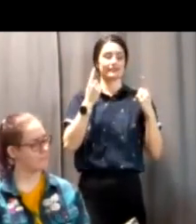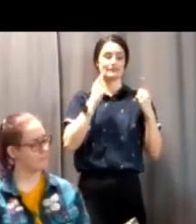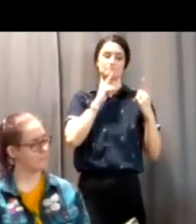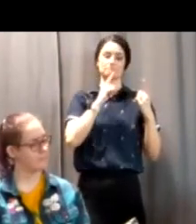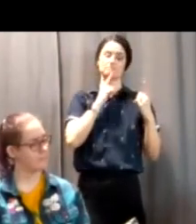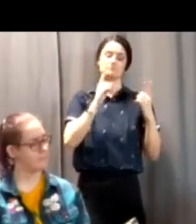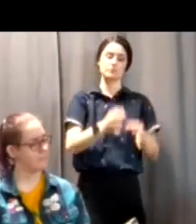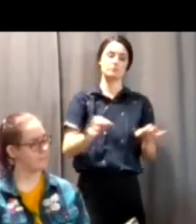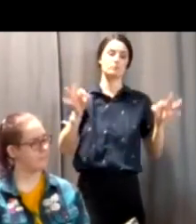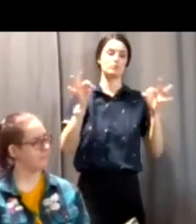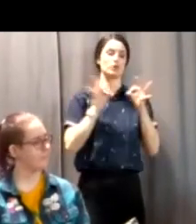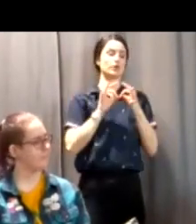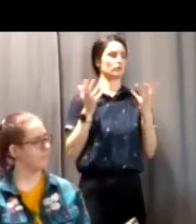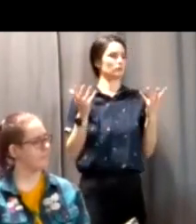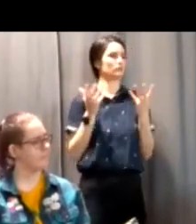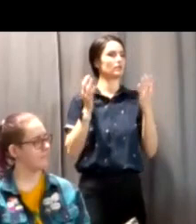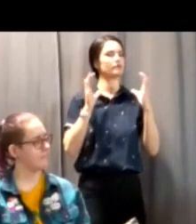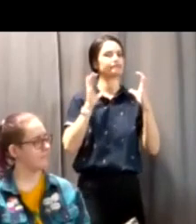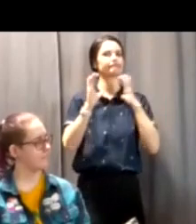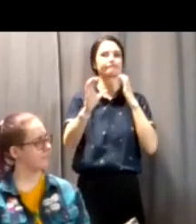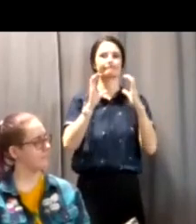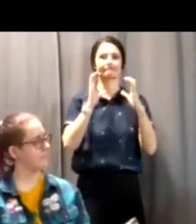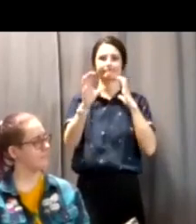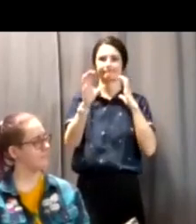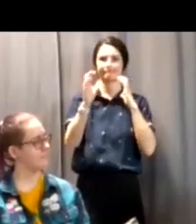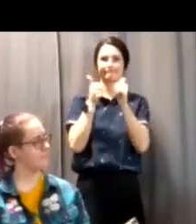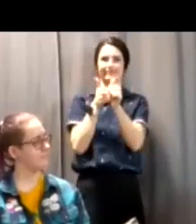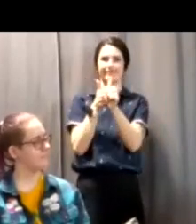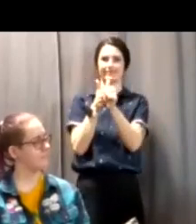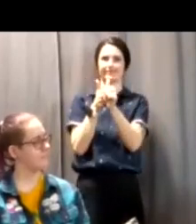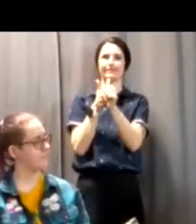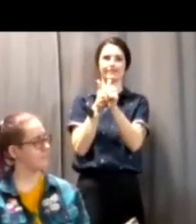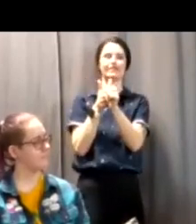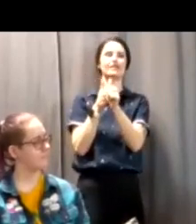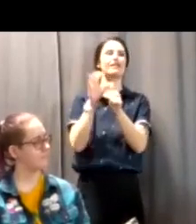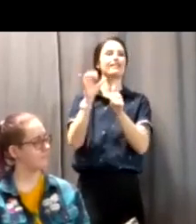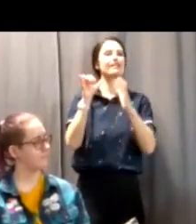it just remains the biggest thing, and people like, and I think that's a problem.